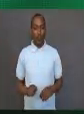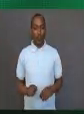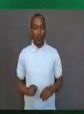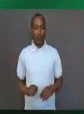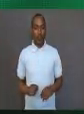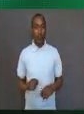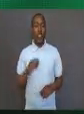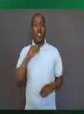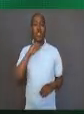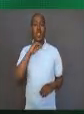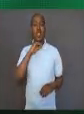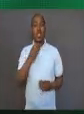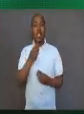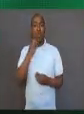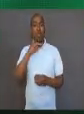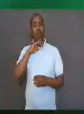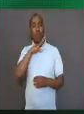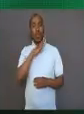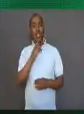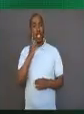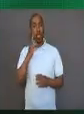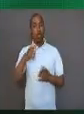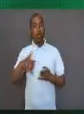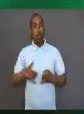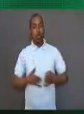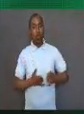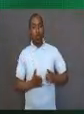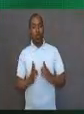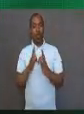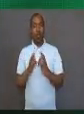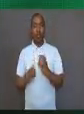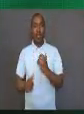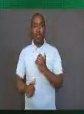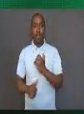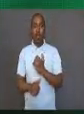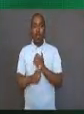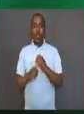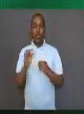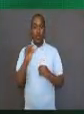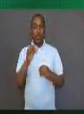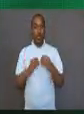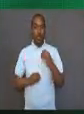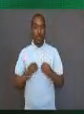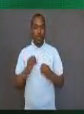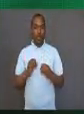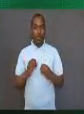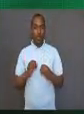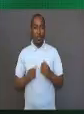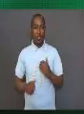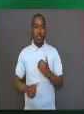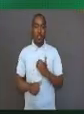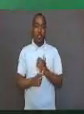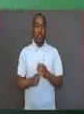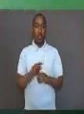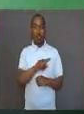Food poisoning is one way that harmful microorganisms can affect